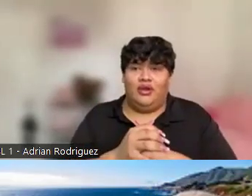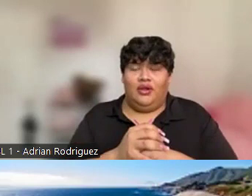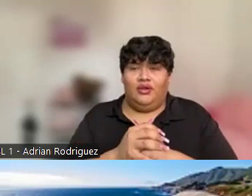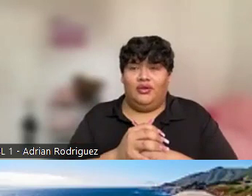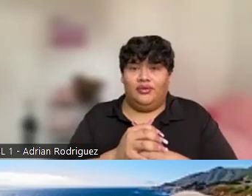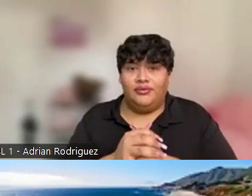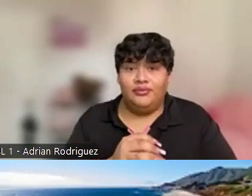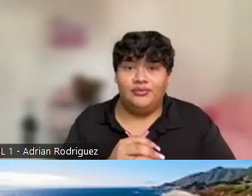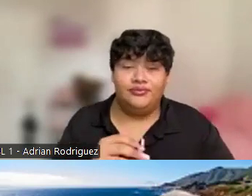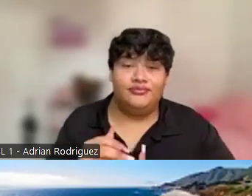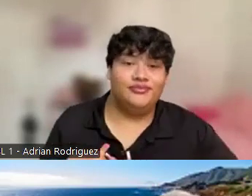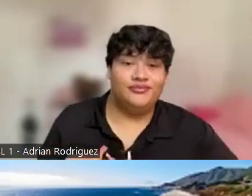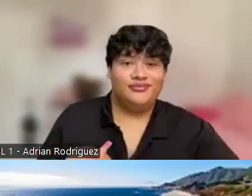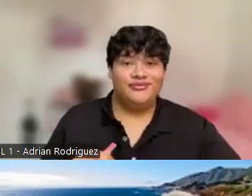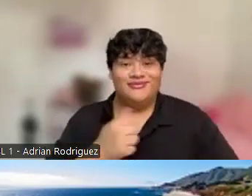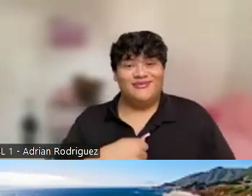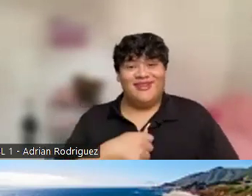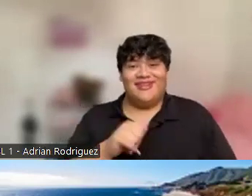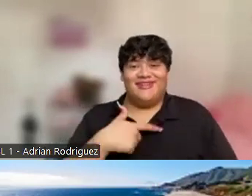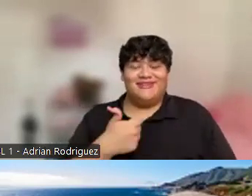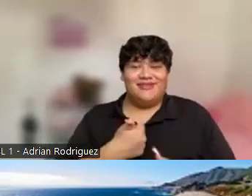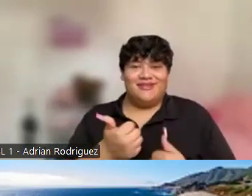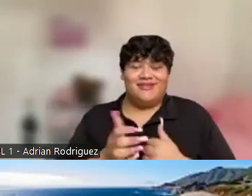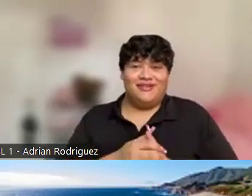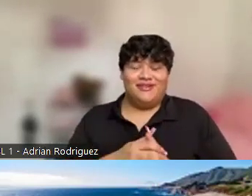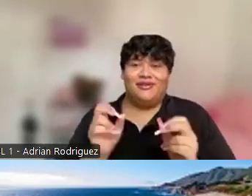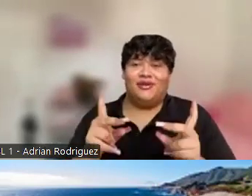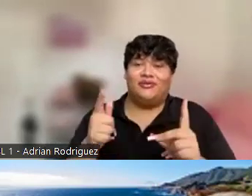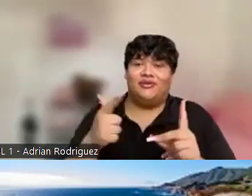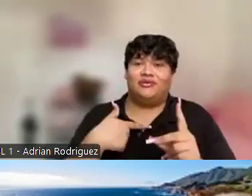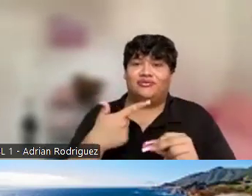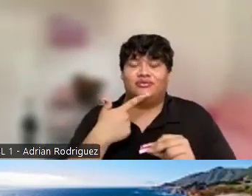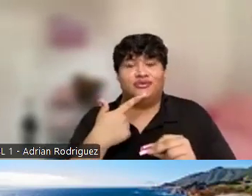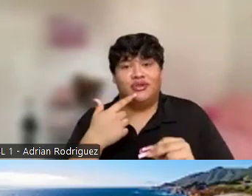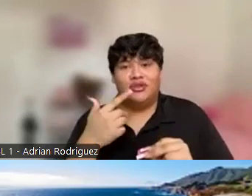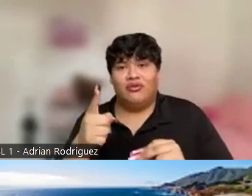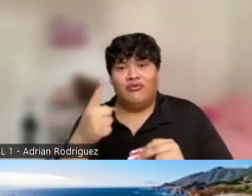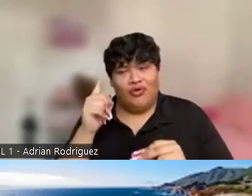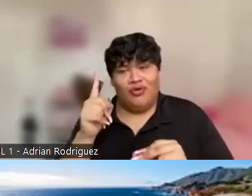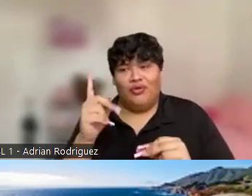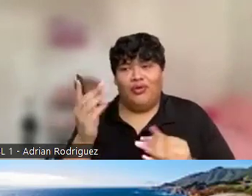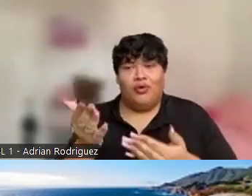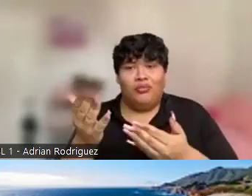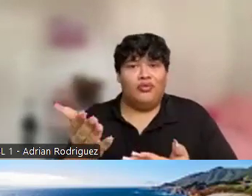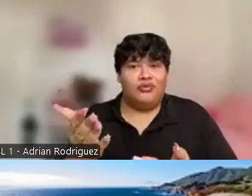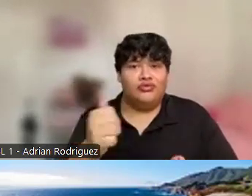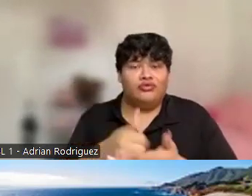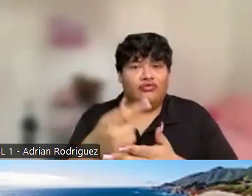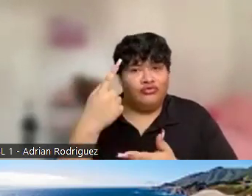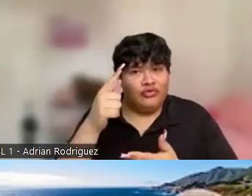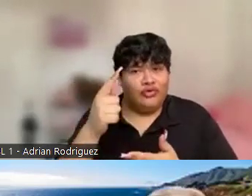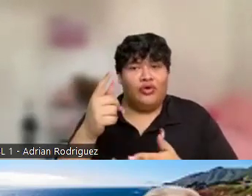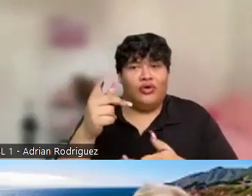Janine? Sorry, I'm muting myself. I guess I was just thinking about their proposal for mental health providers to